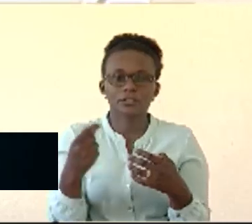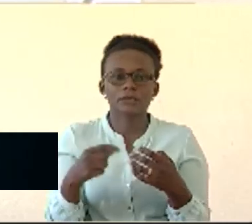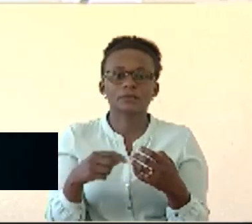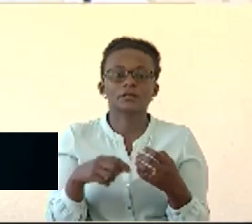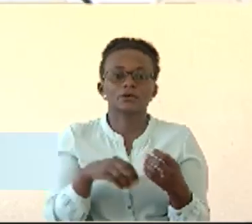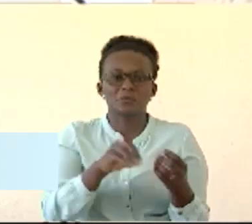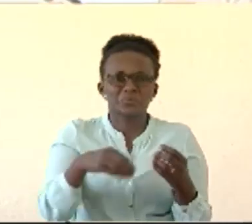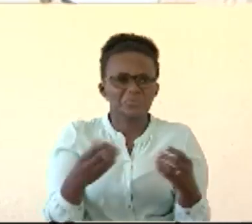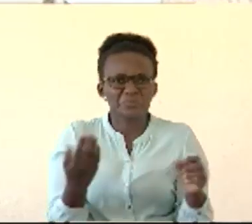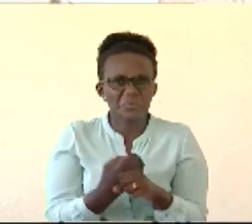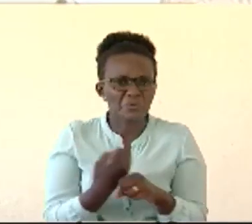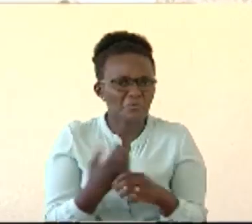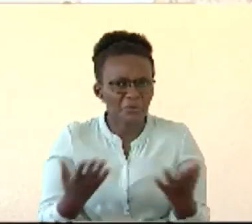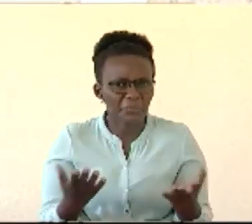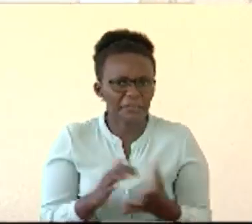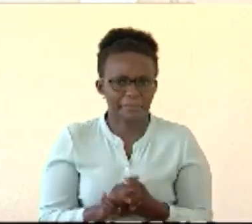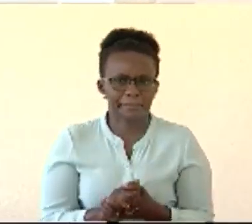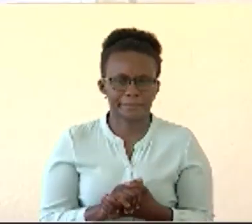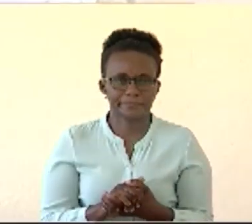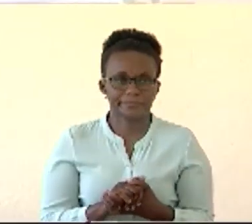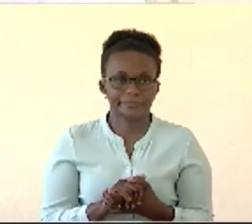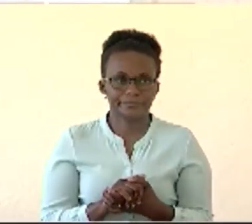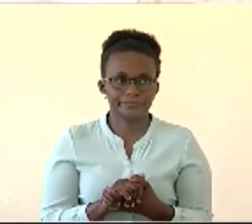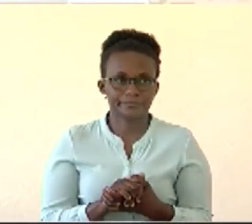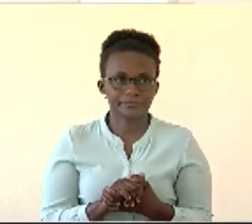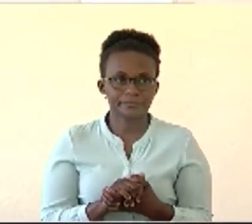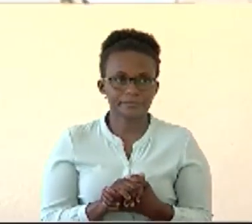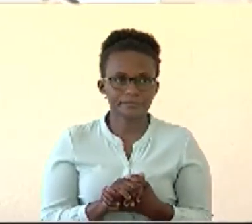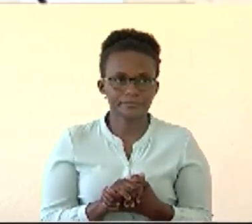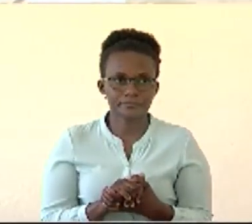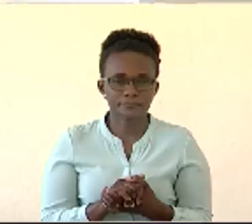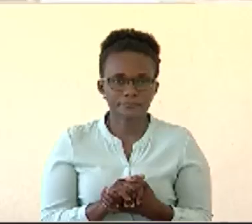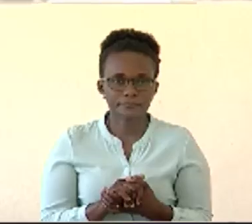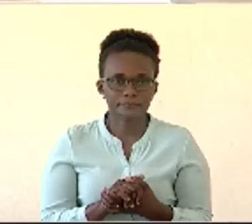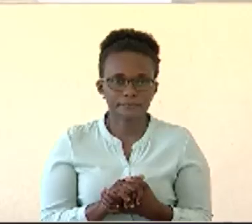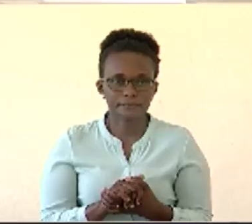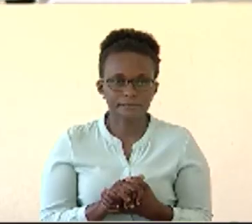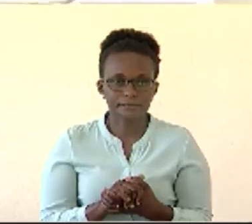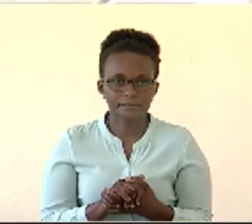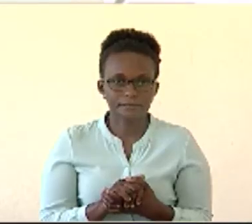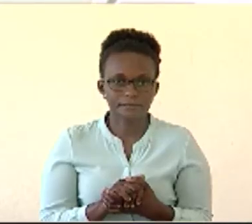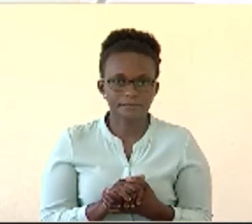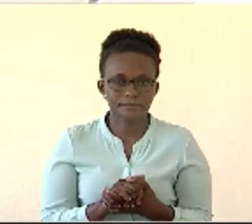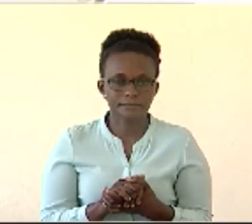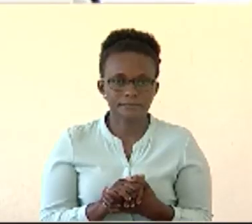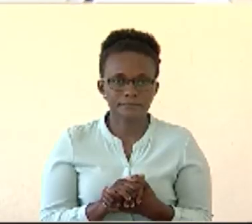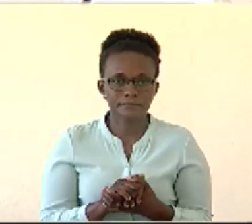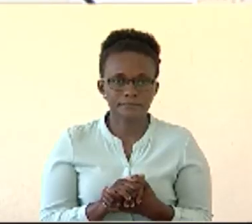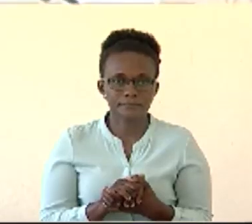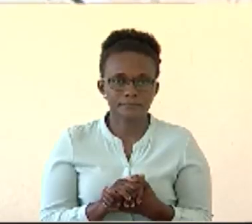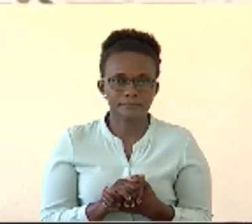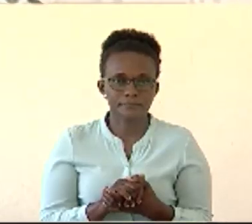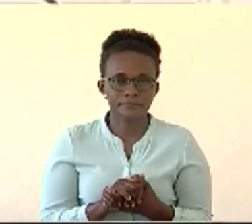So we are just going to use the same electrodes which are inert, these same